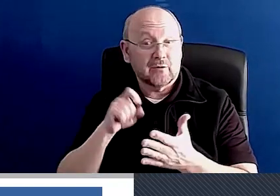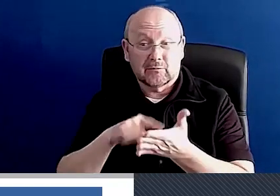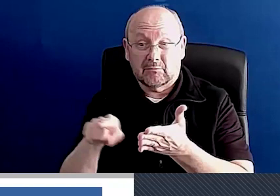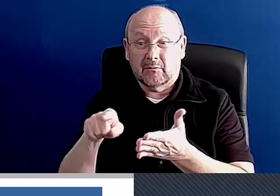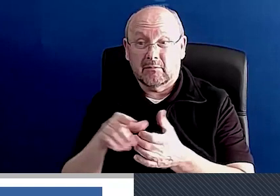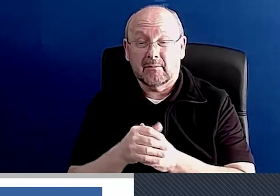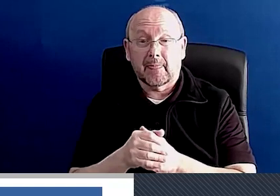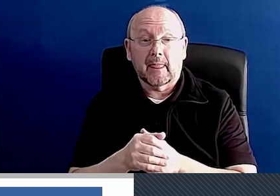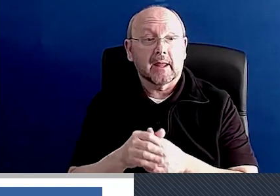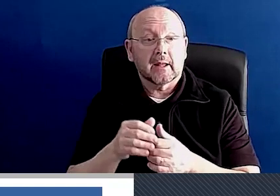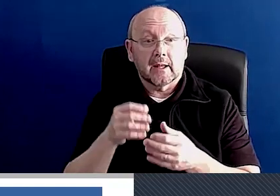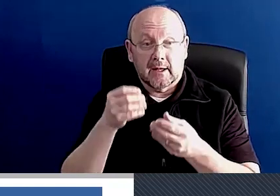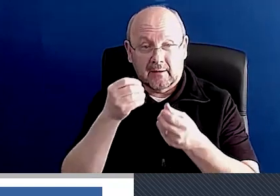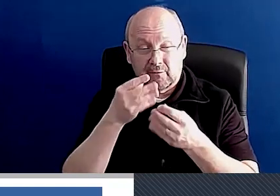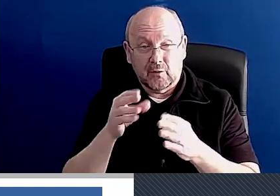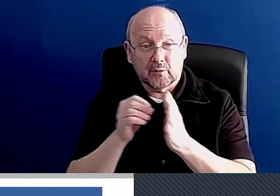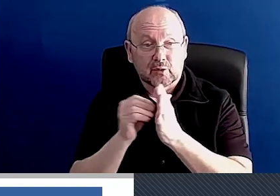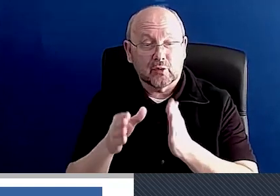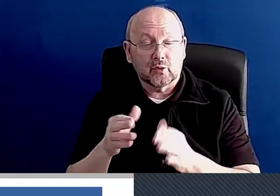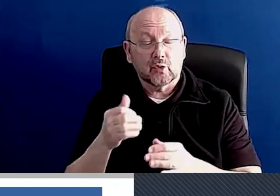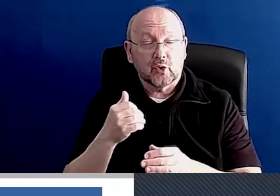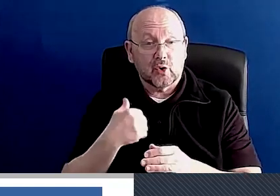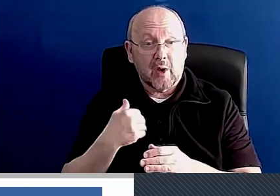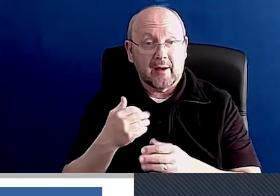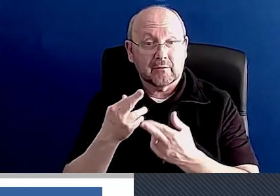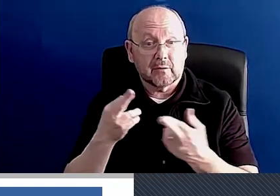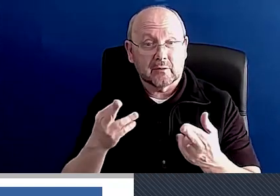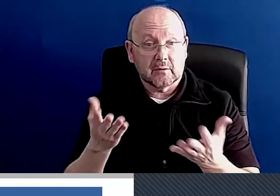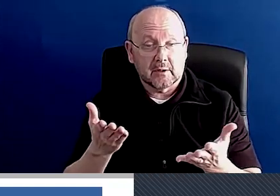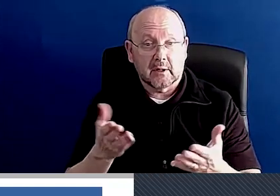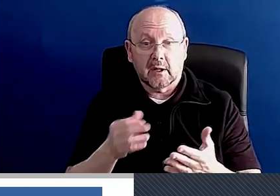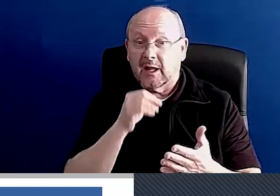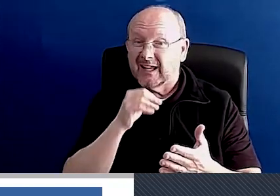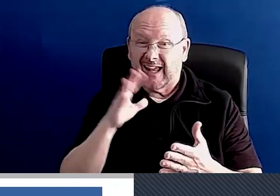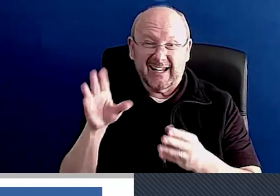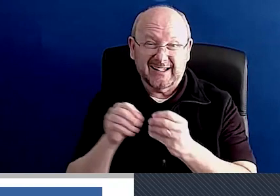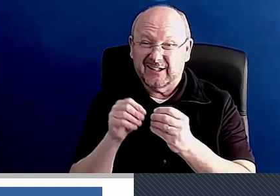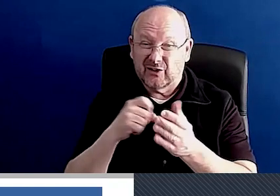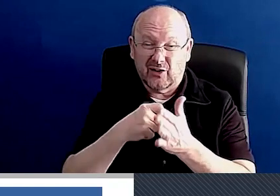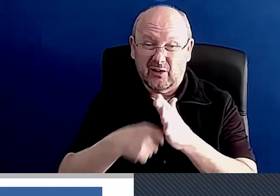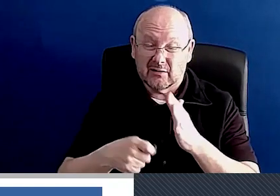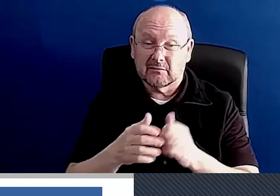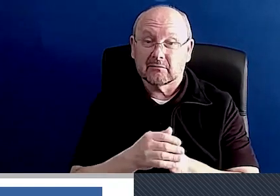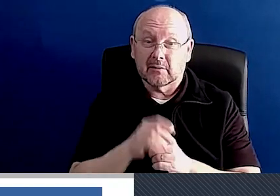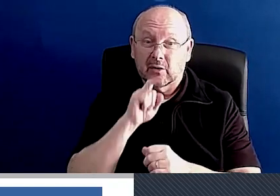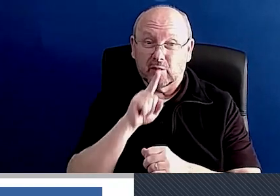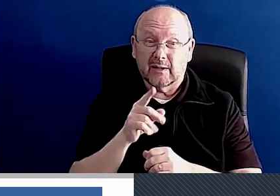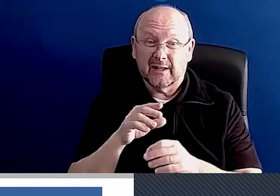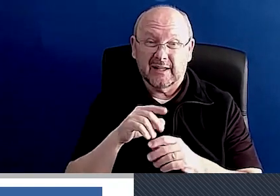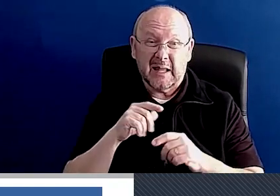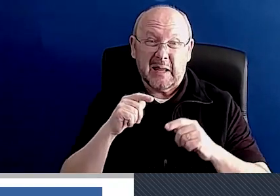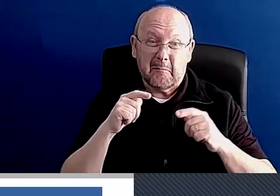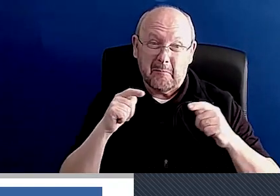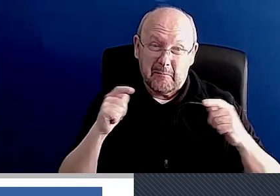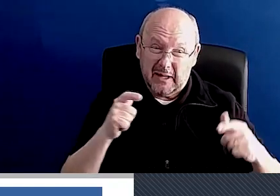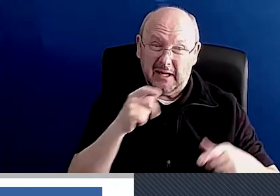resource and it's already being covered under that health fee. So I really try to push that with our students because it is a big transition,